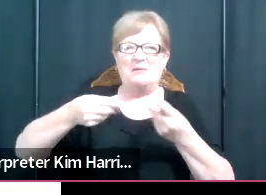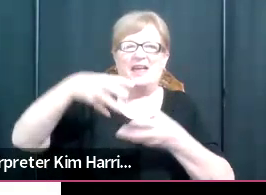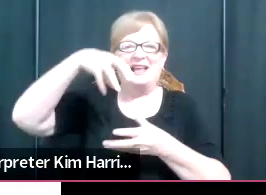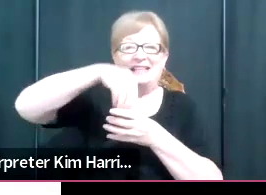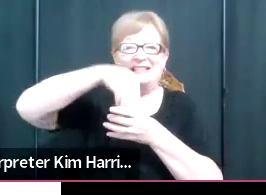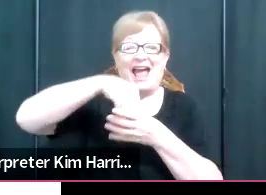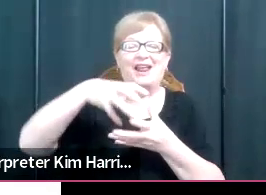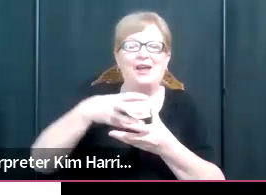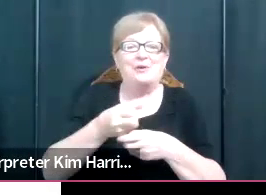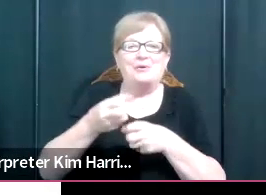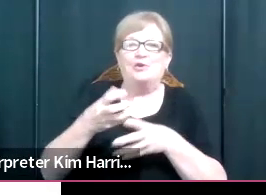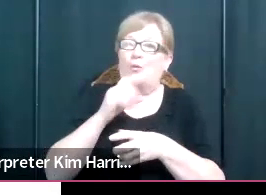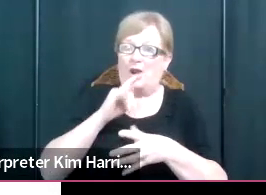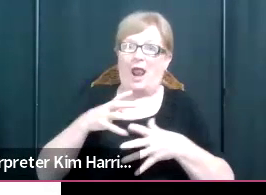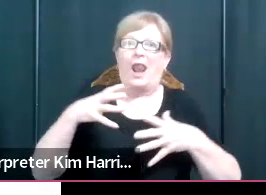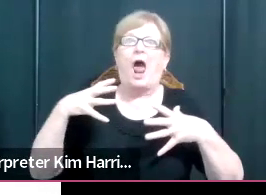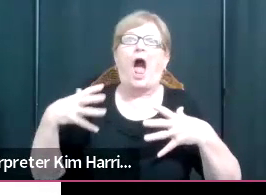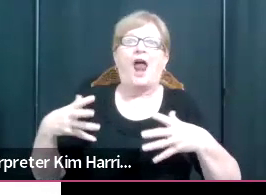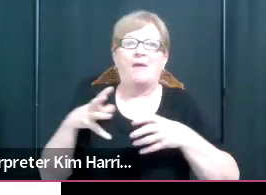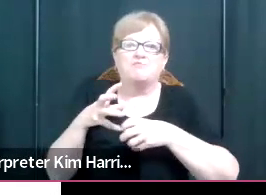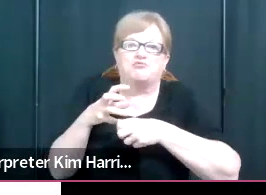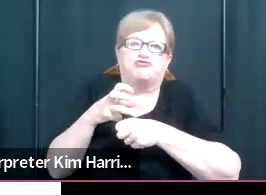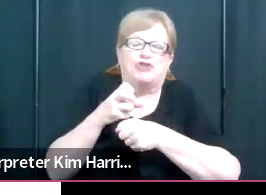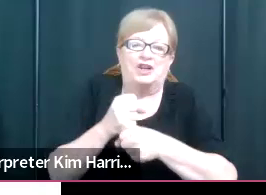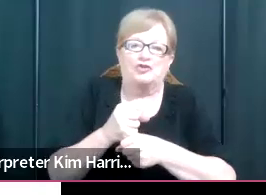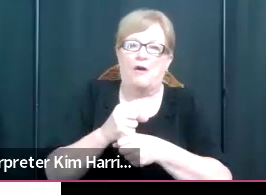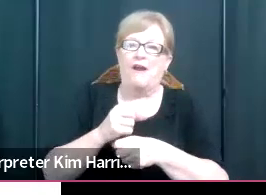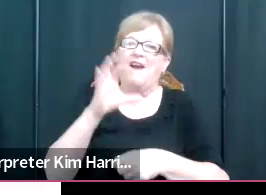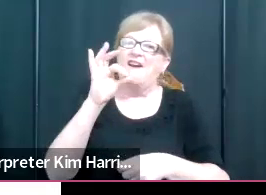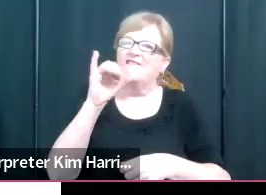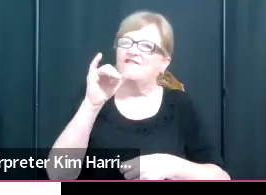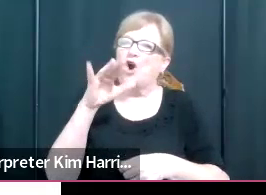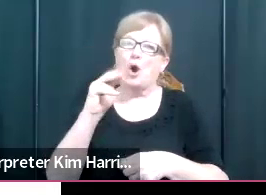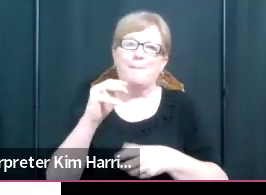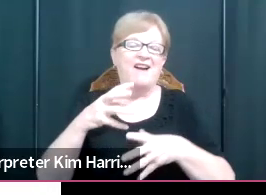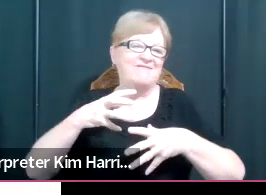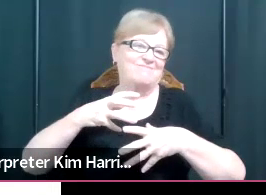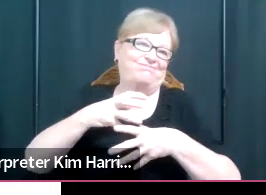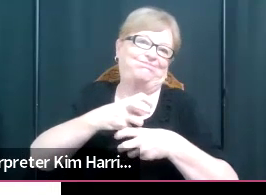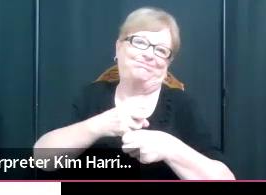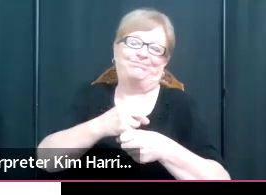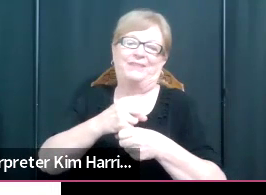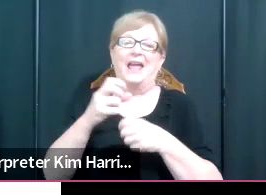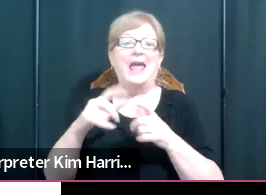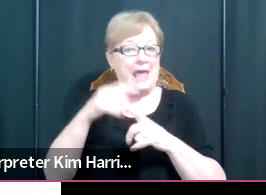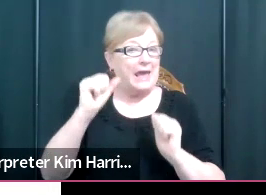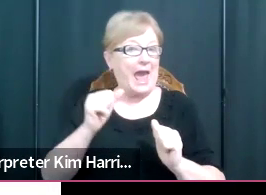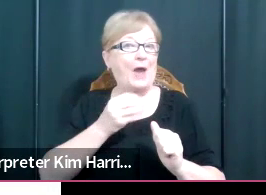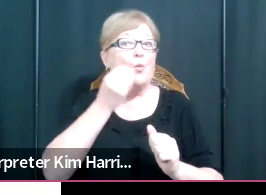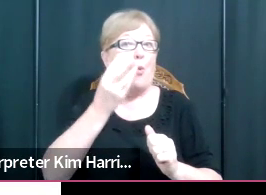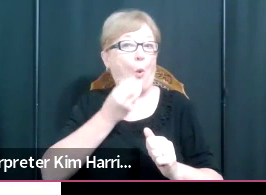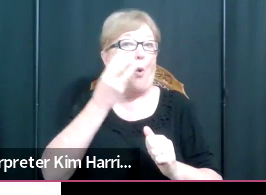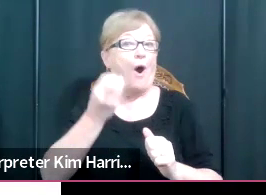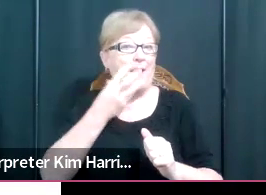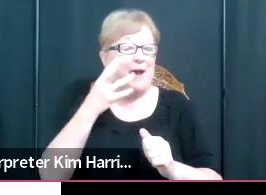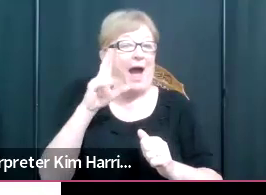to manipulate that. So if you really want something extra firm to squeeze on, that's a nice option. It can warm up the more you handle it